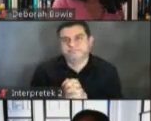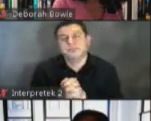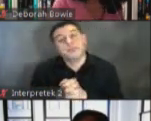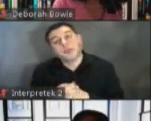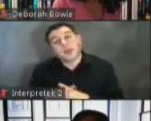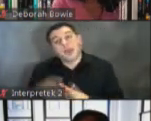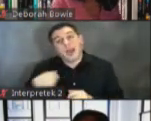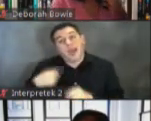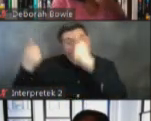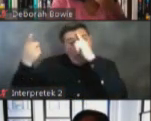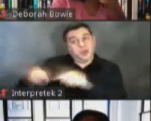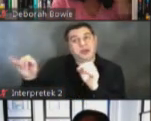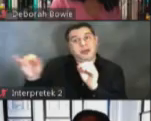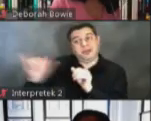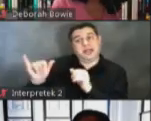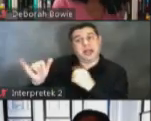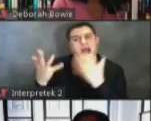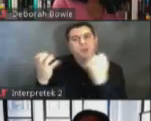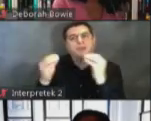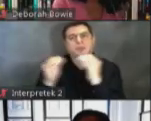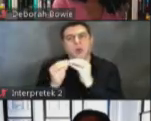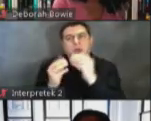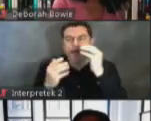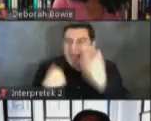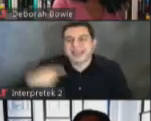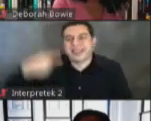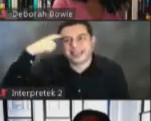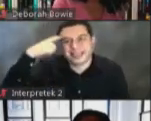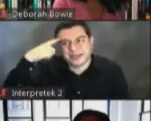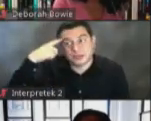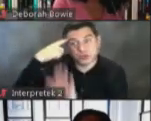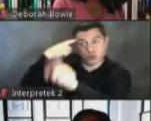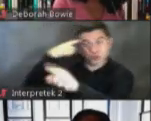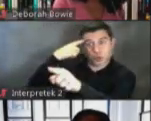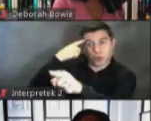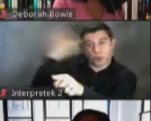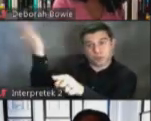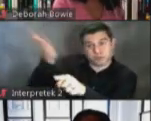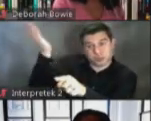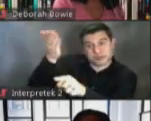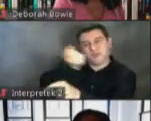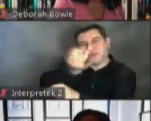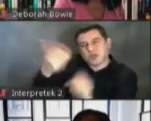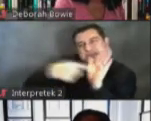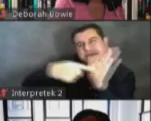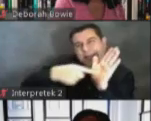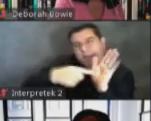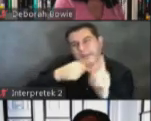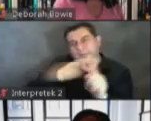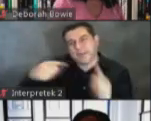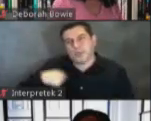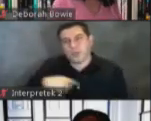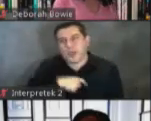the overall presentation gives you a handful of examples, and you kind of have to do your own dive into how they worked out, and I would have liked more information,